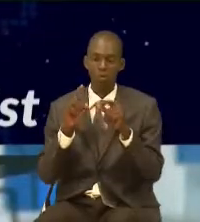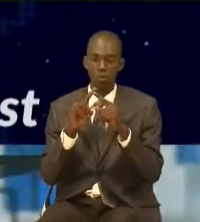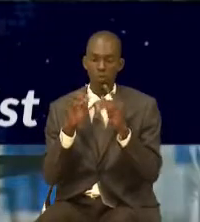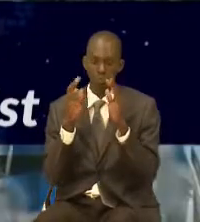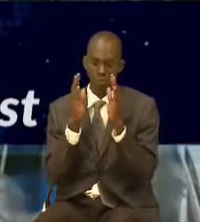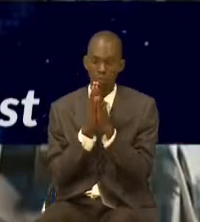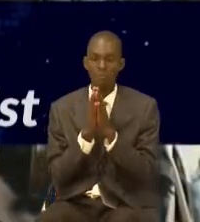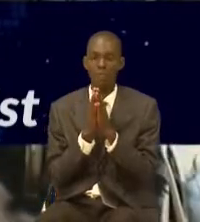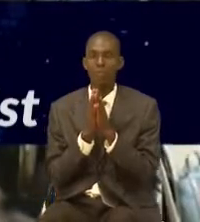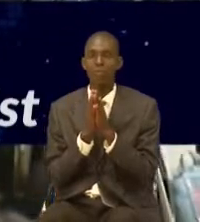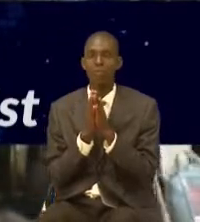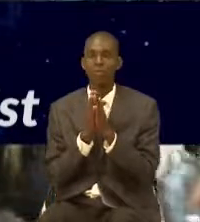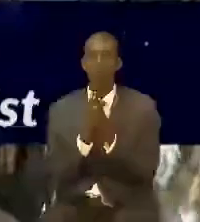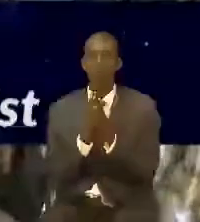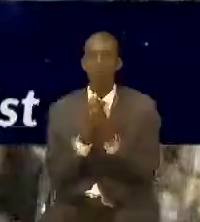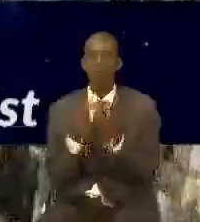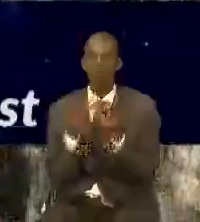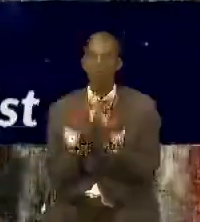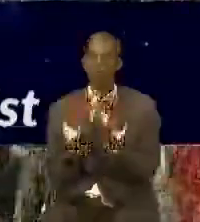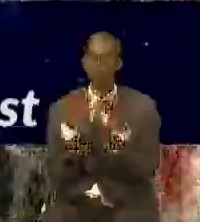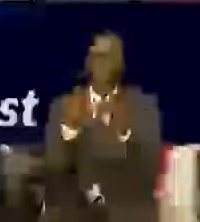and keep on expecting